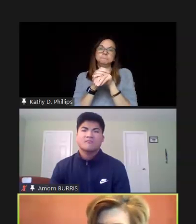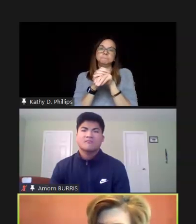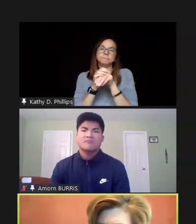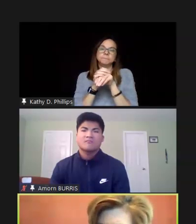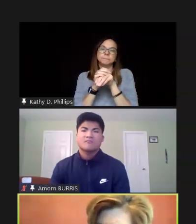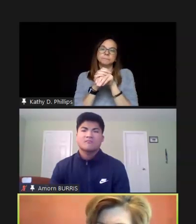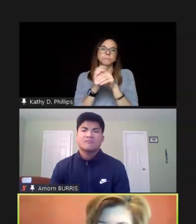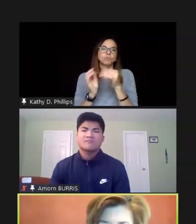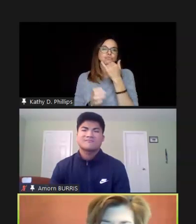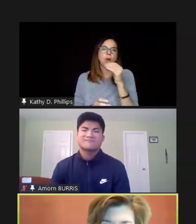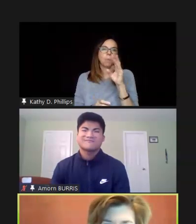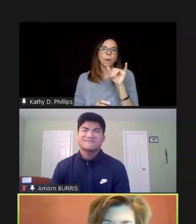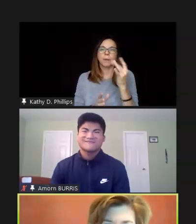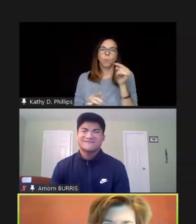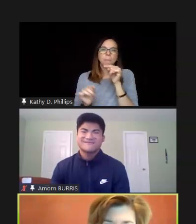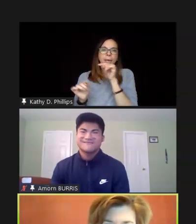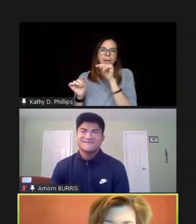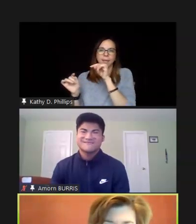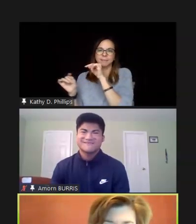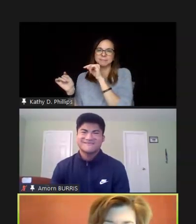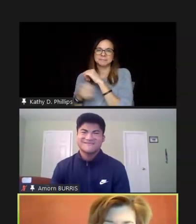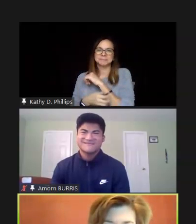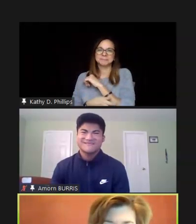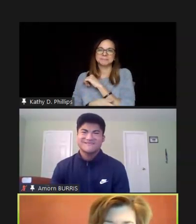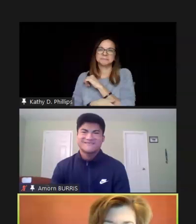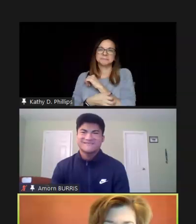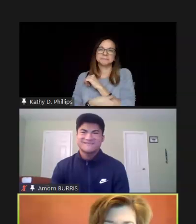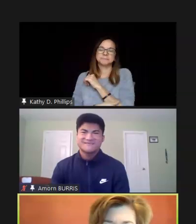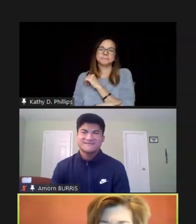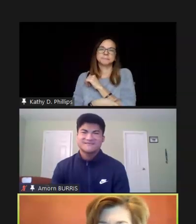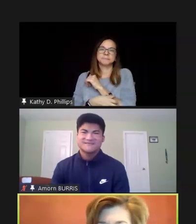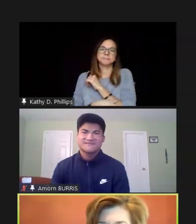oh, that's the wrong way. Sorry. Let's do this.